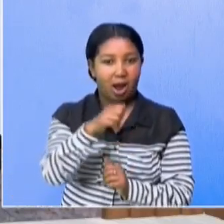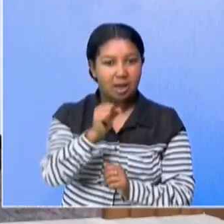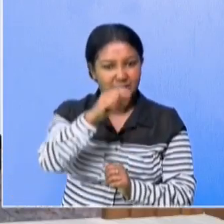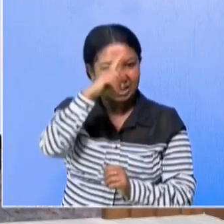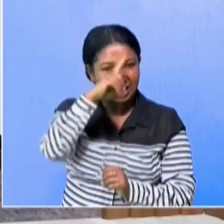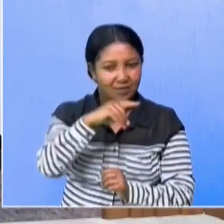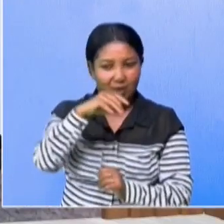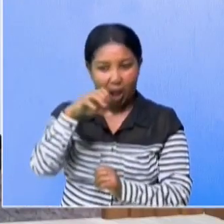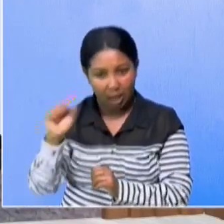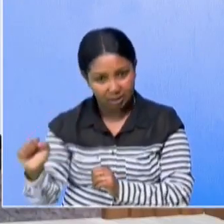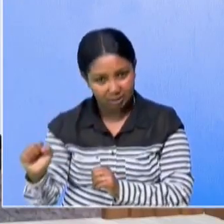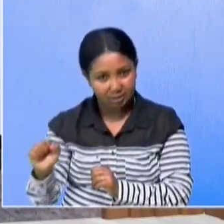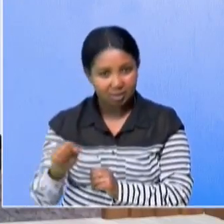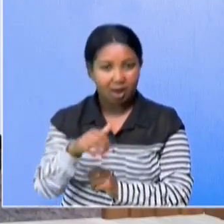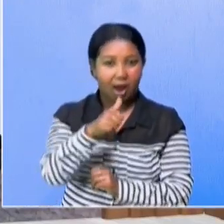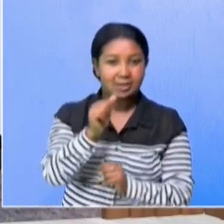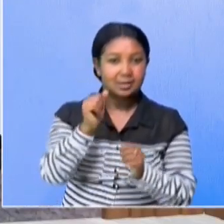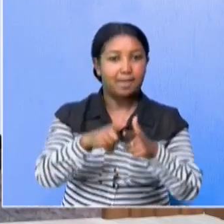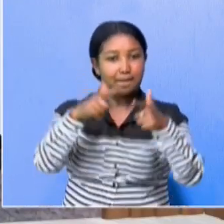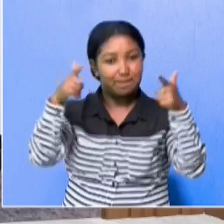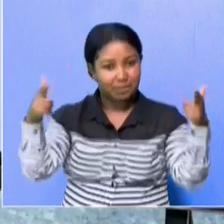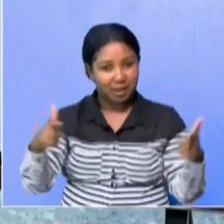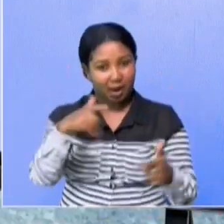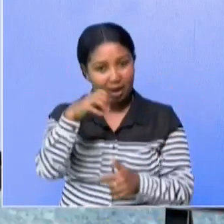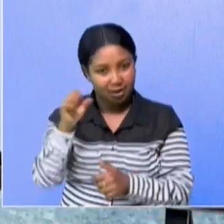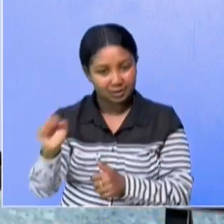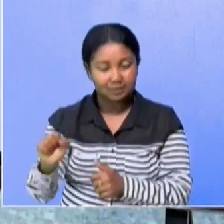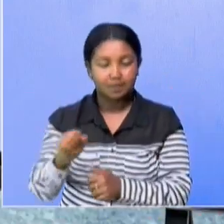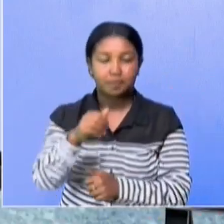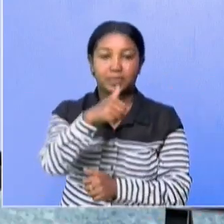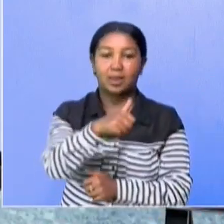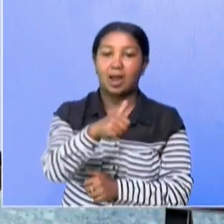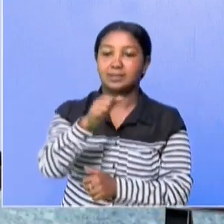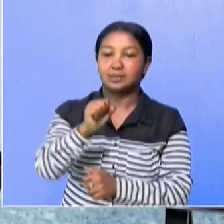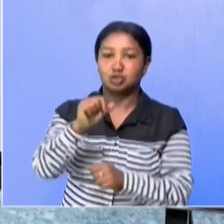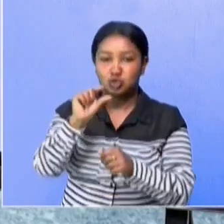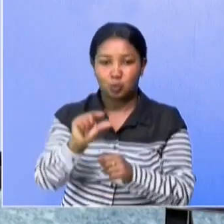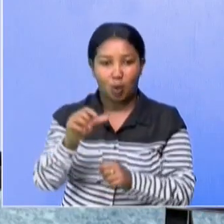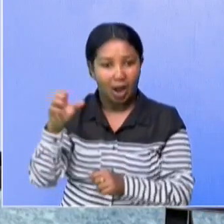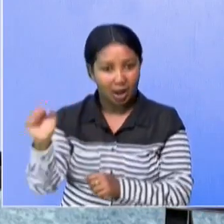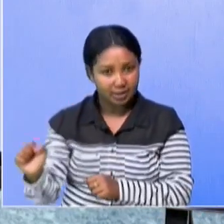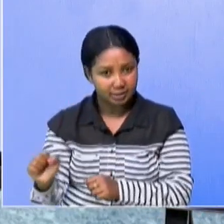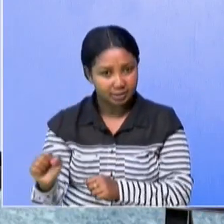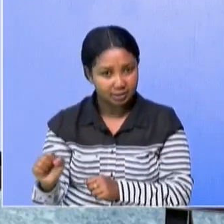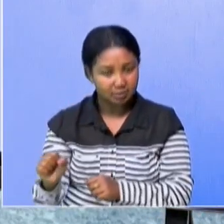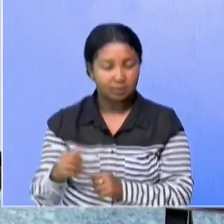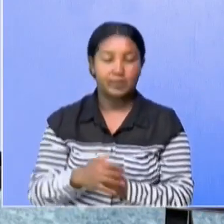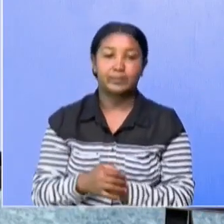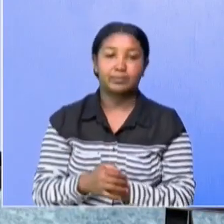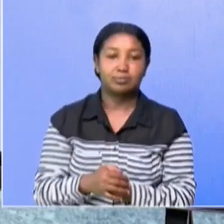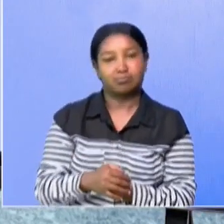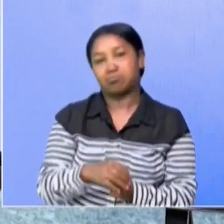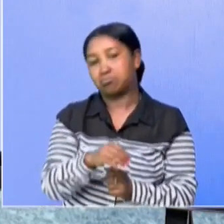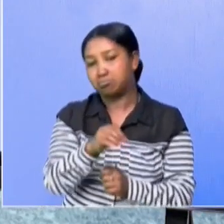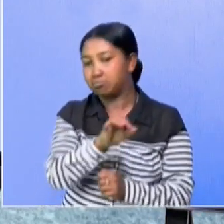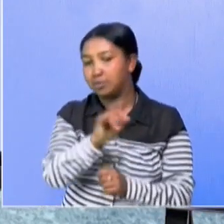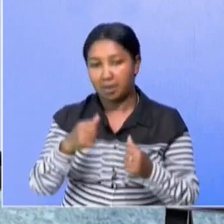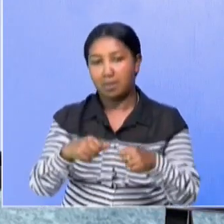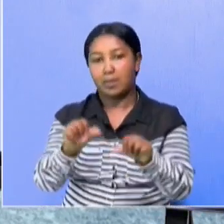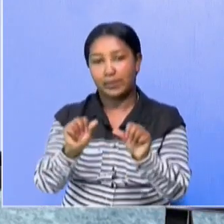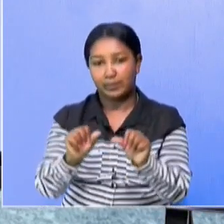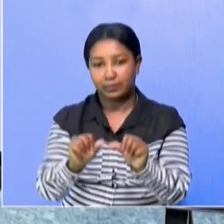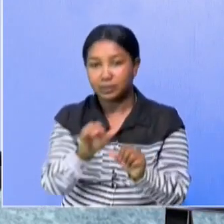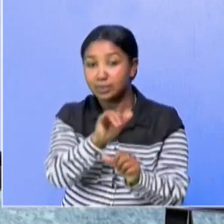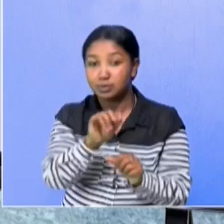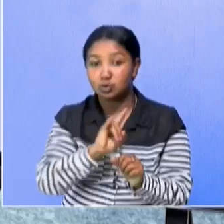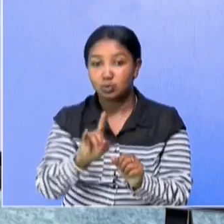clever as big as small as thin as, etc. The